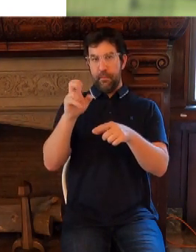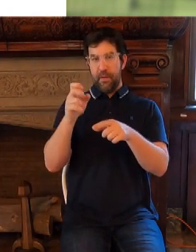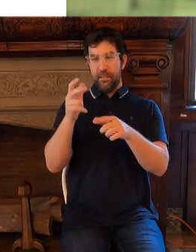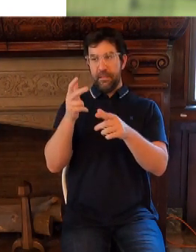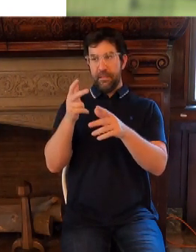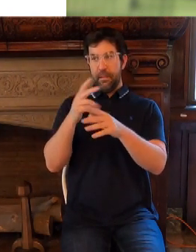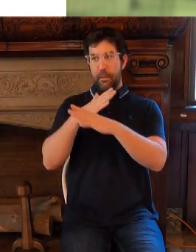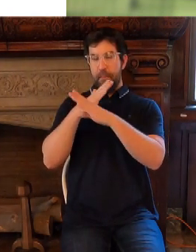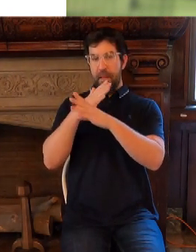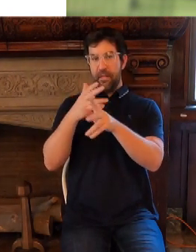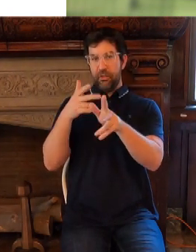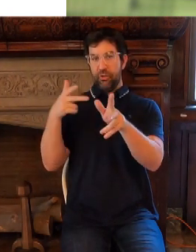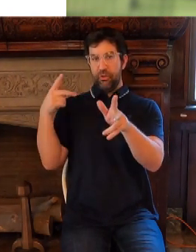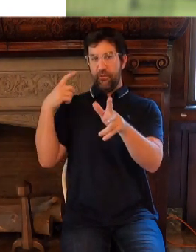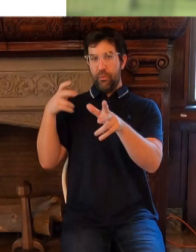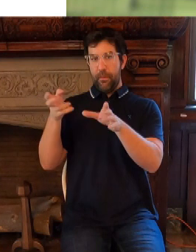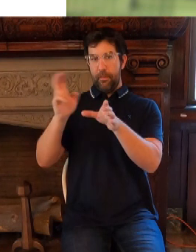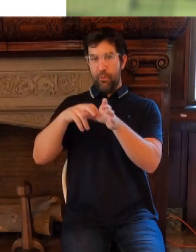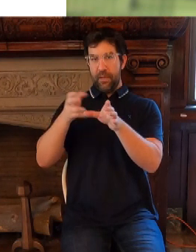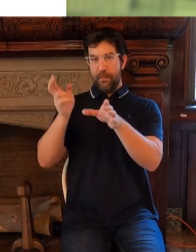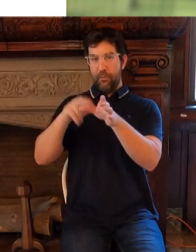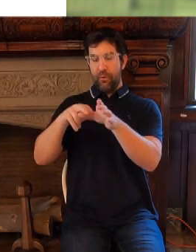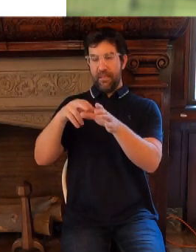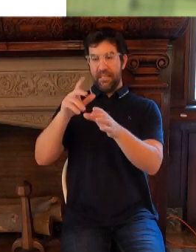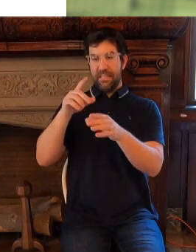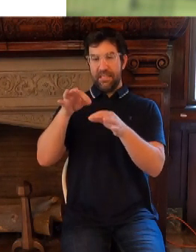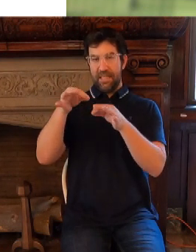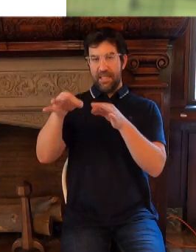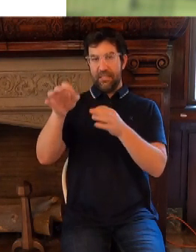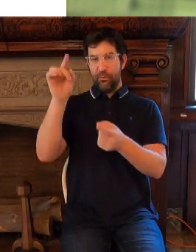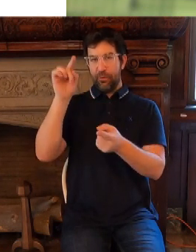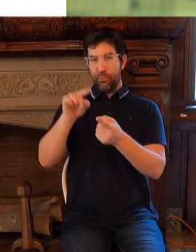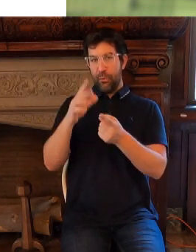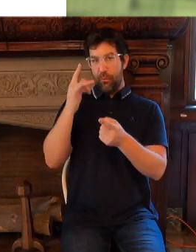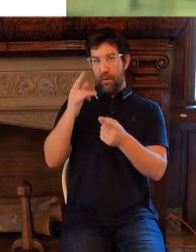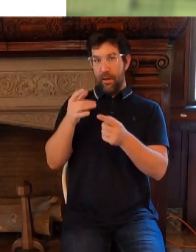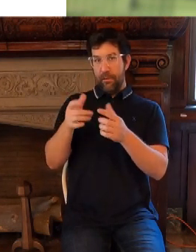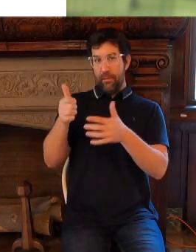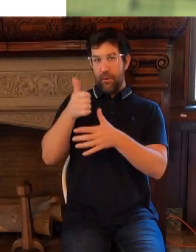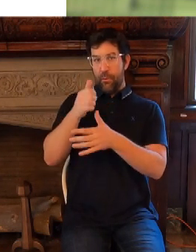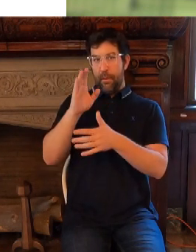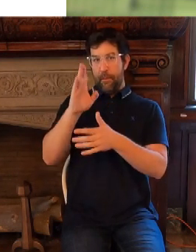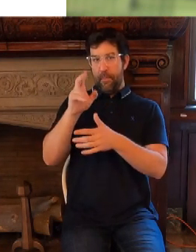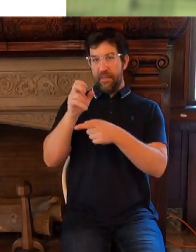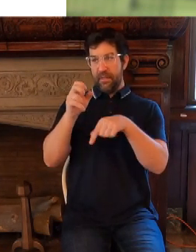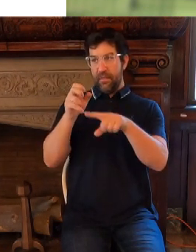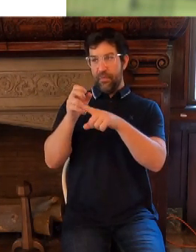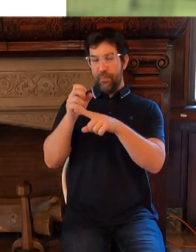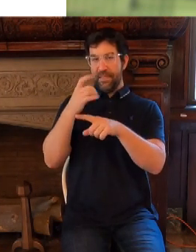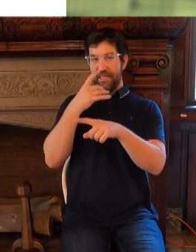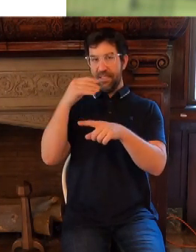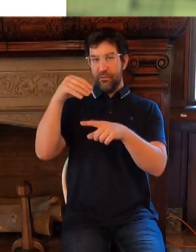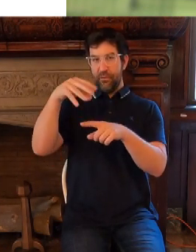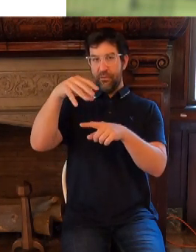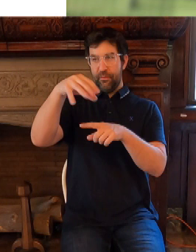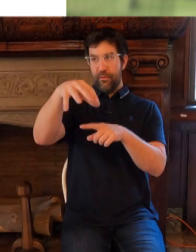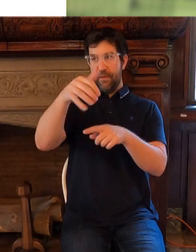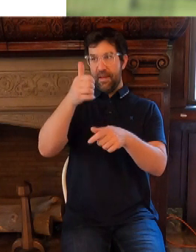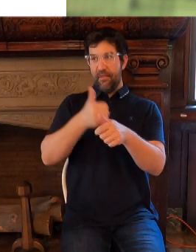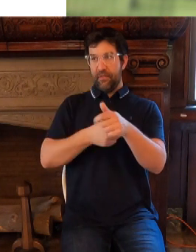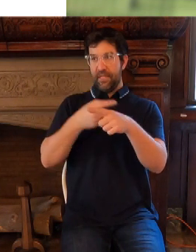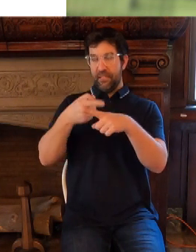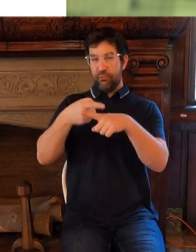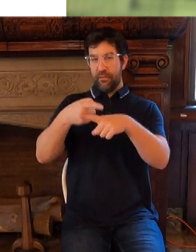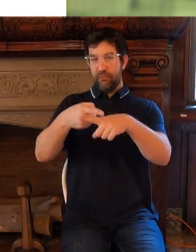blockage while boarding and reduce delays by prioritizing buses at the signals. At every signalized